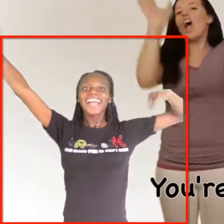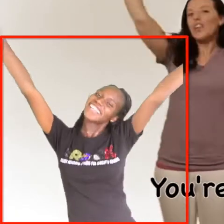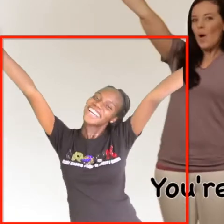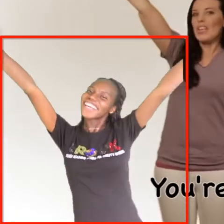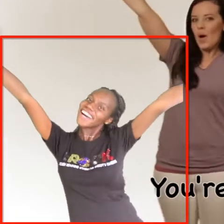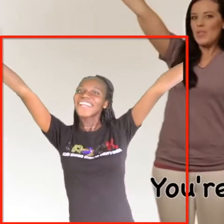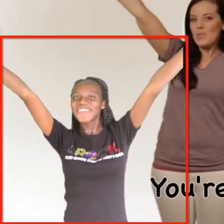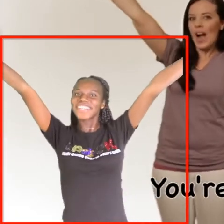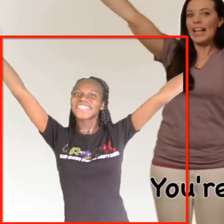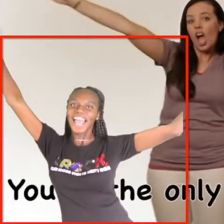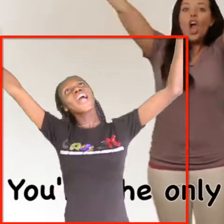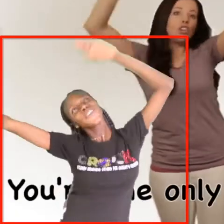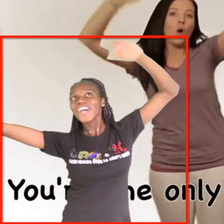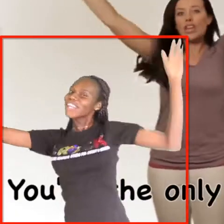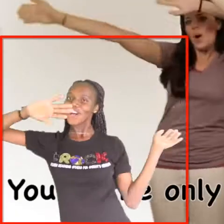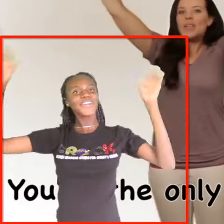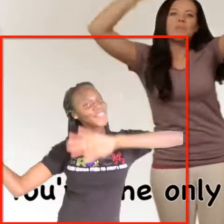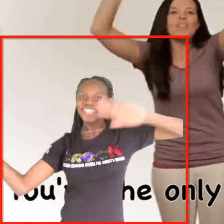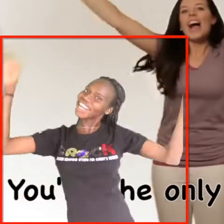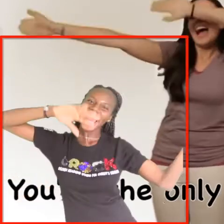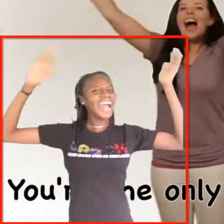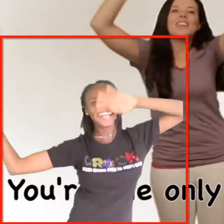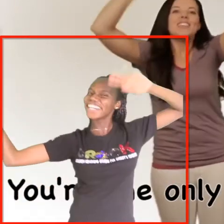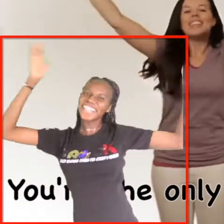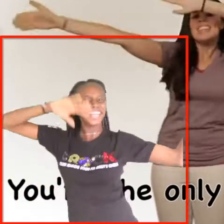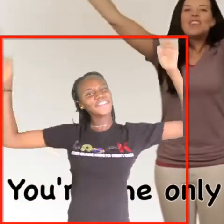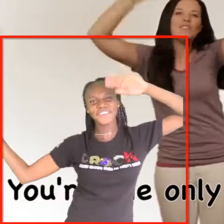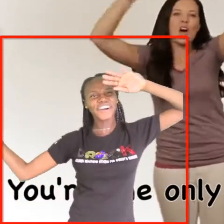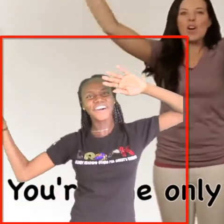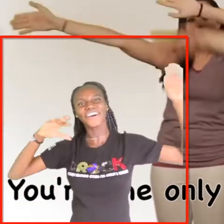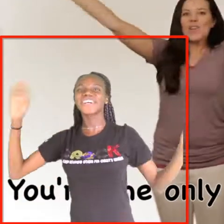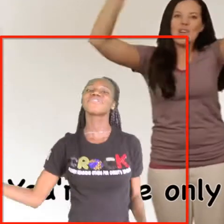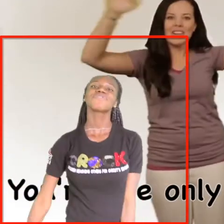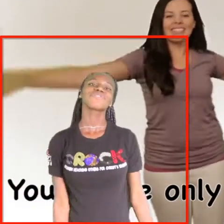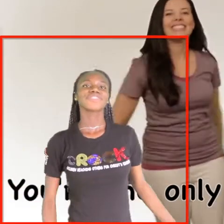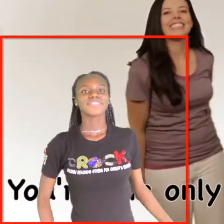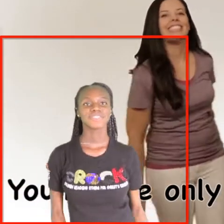one, you're the only one. You're the only one that I could live for.